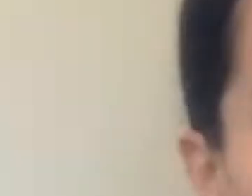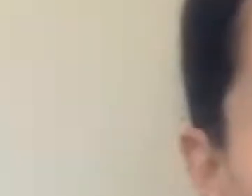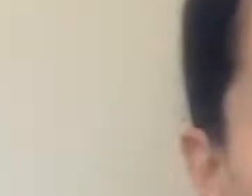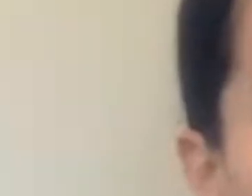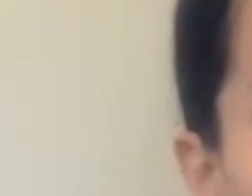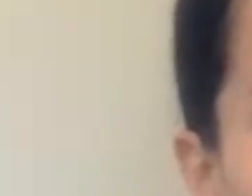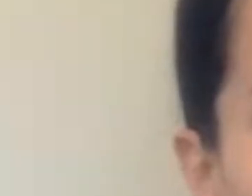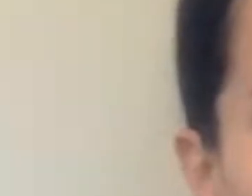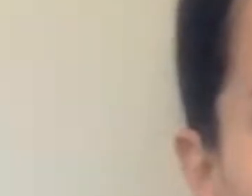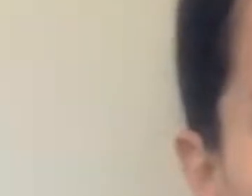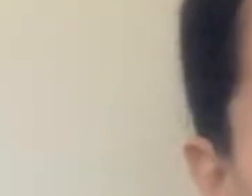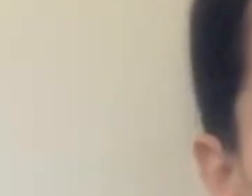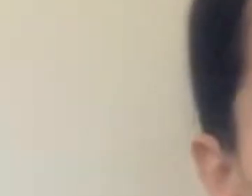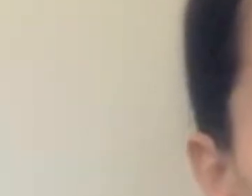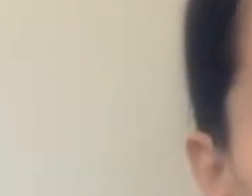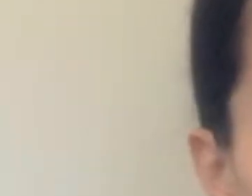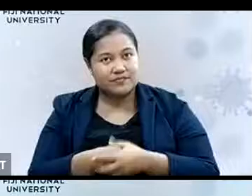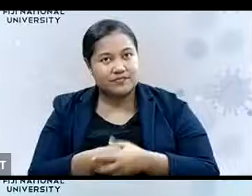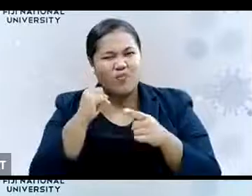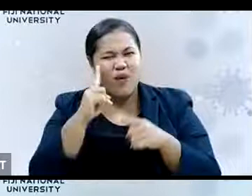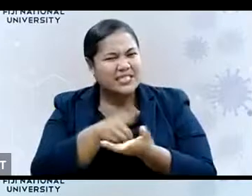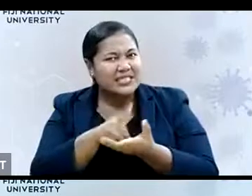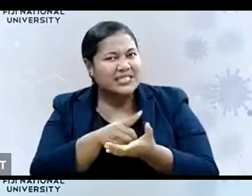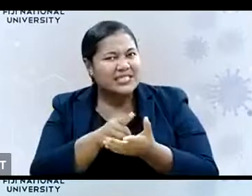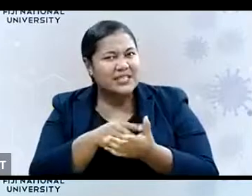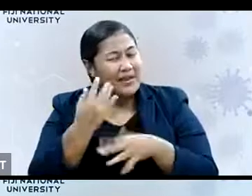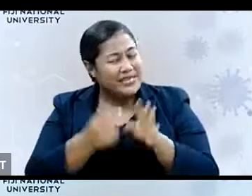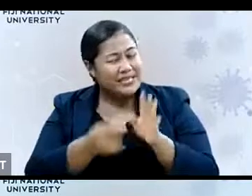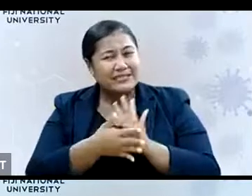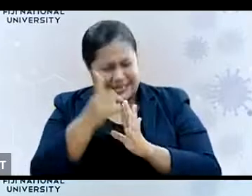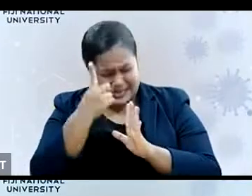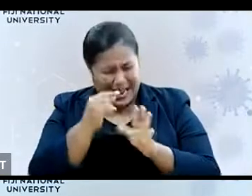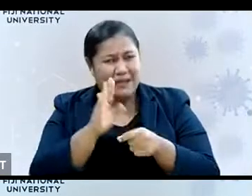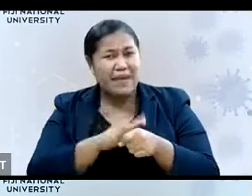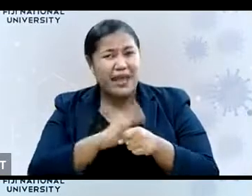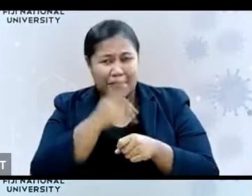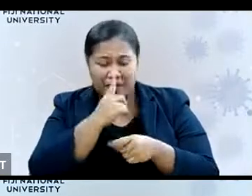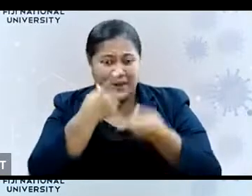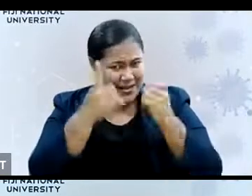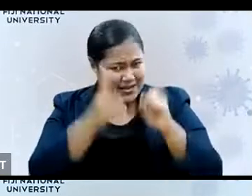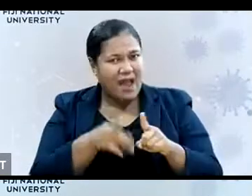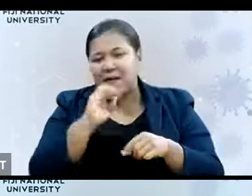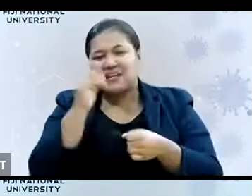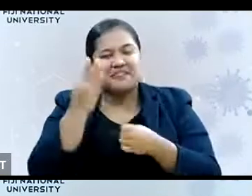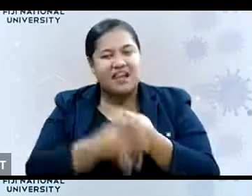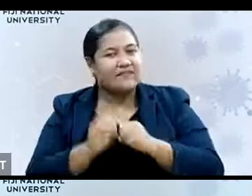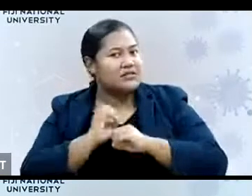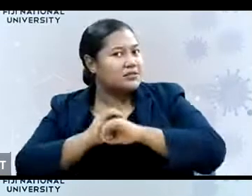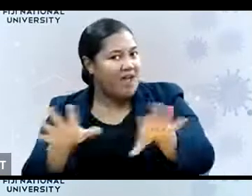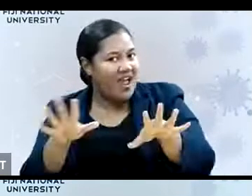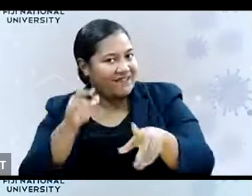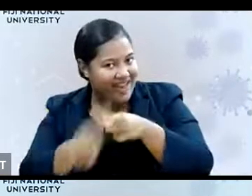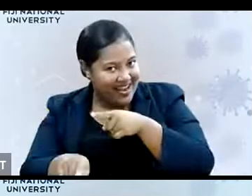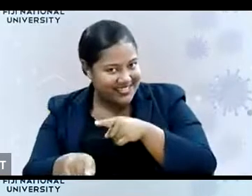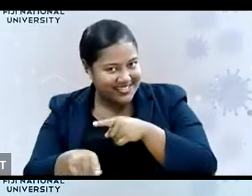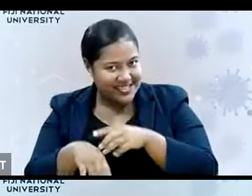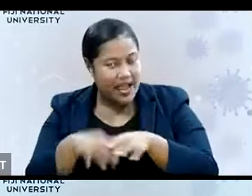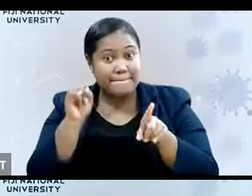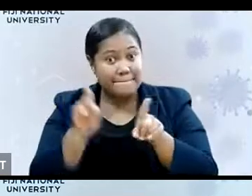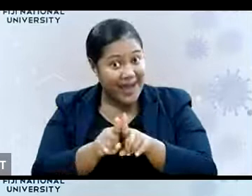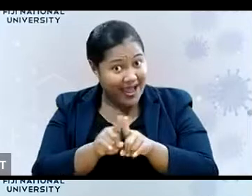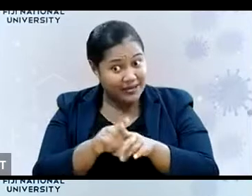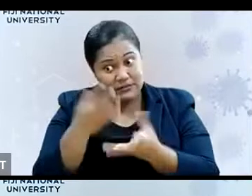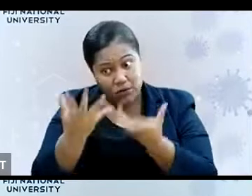that has the highest case fatality, but it doesn't spread very far because it causes so many deaths. But if you get a virus like